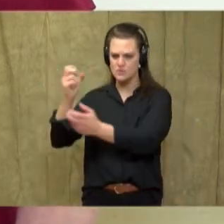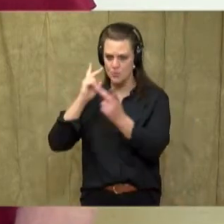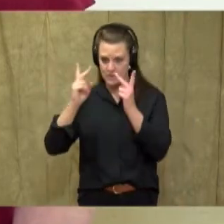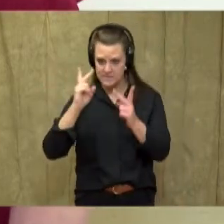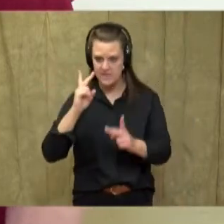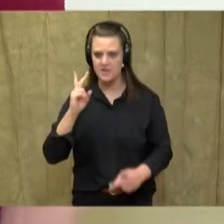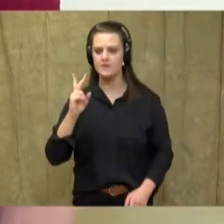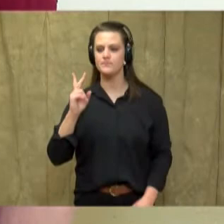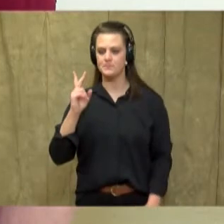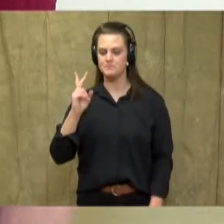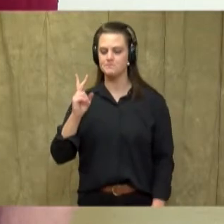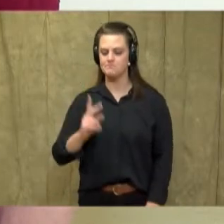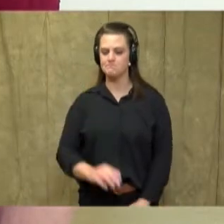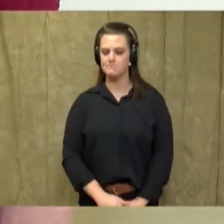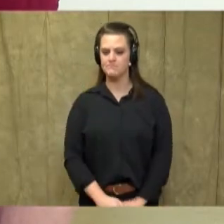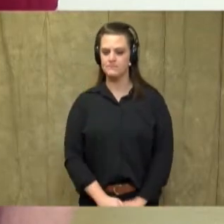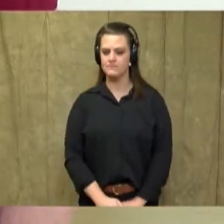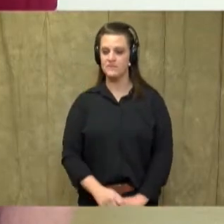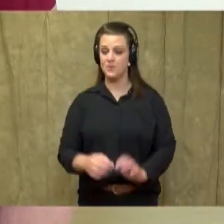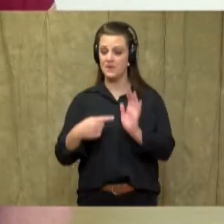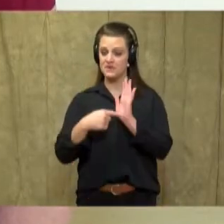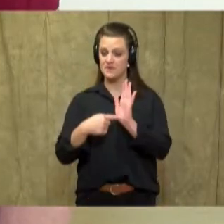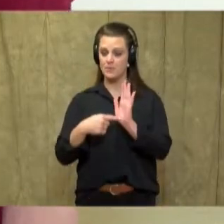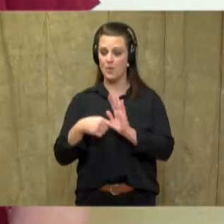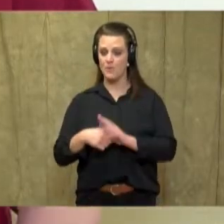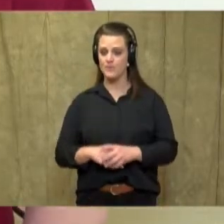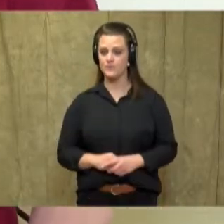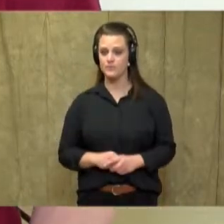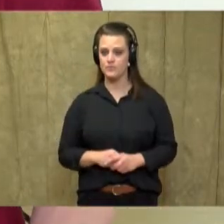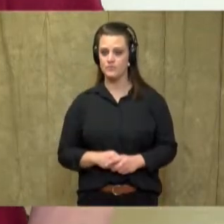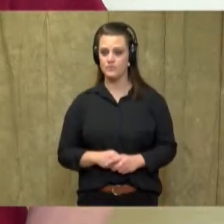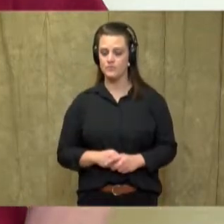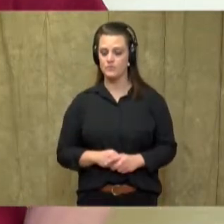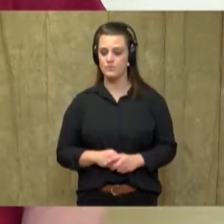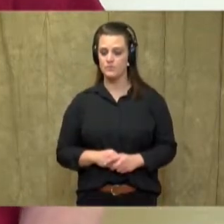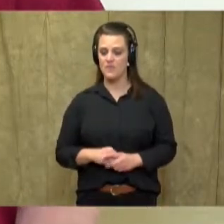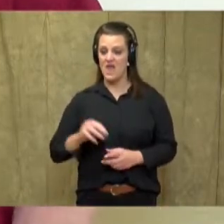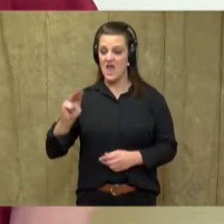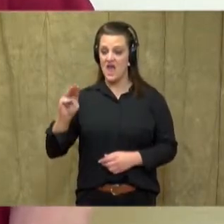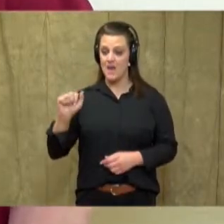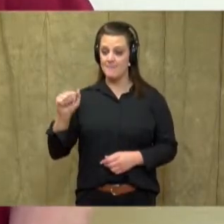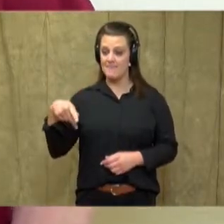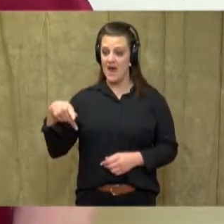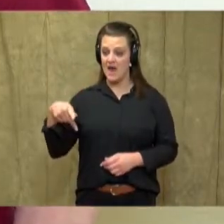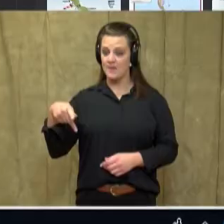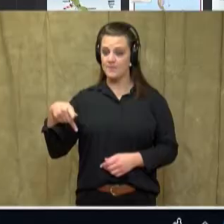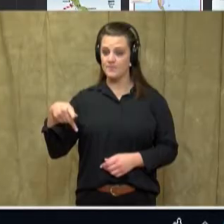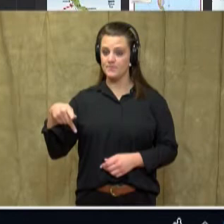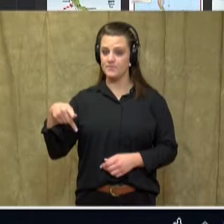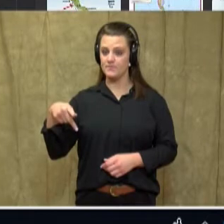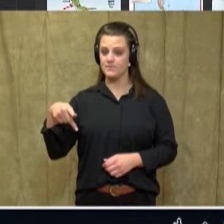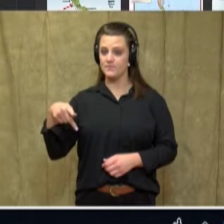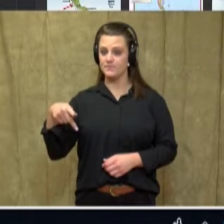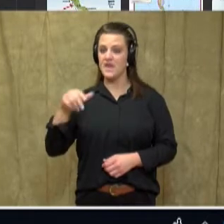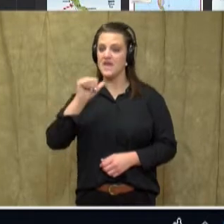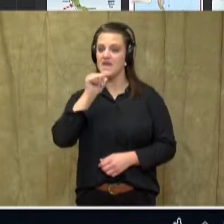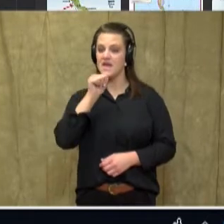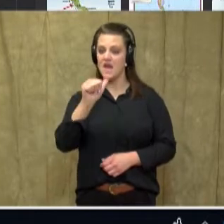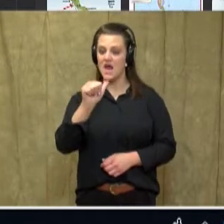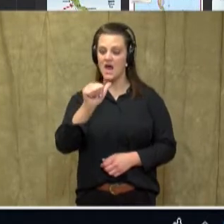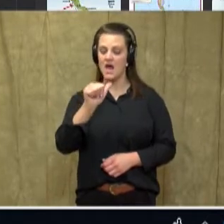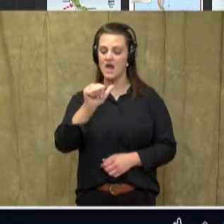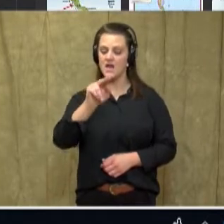Mountains. So here's an example of a map, and again, we were talking about nonfiction